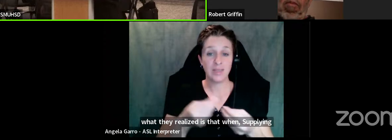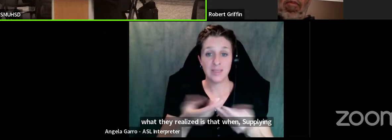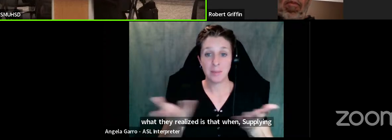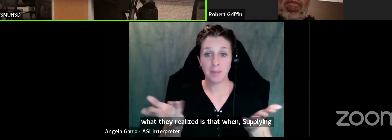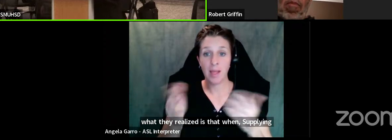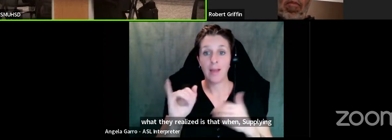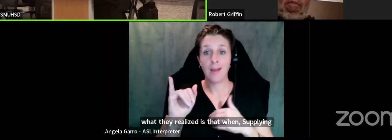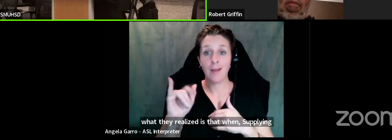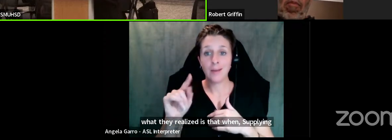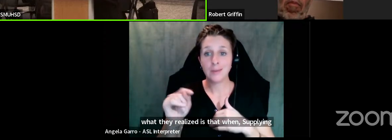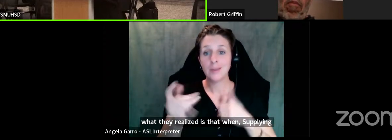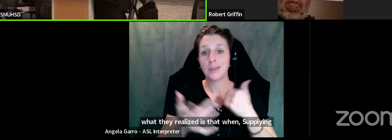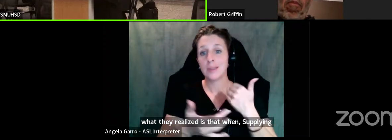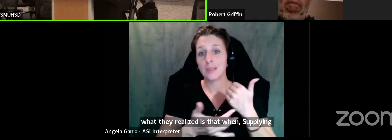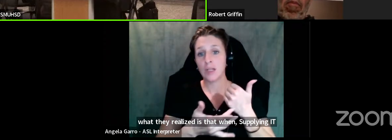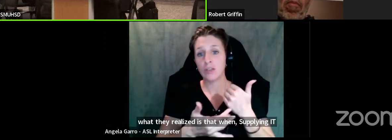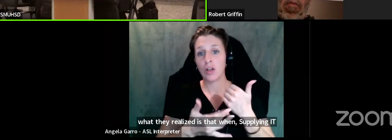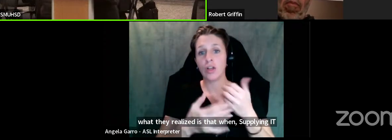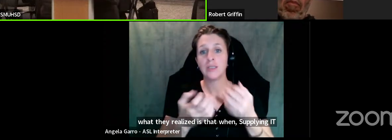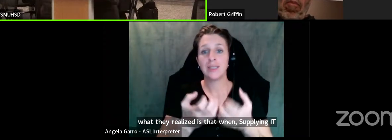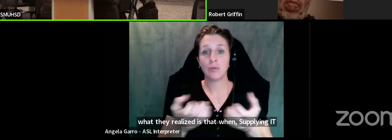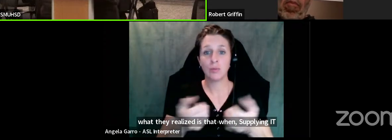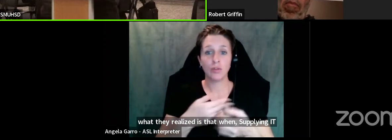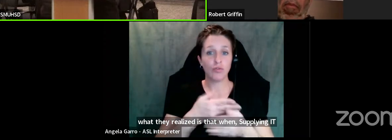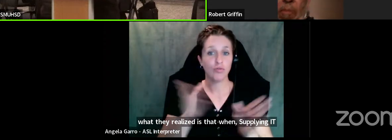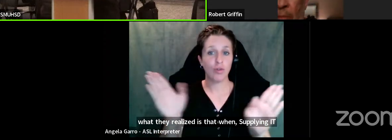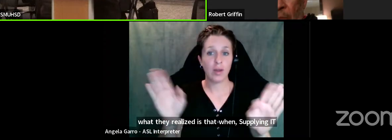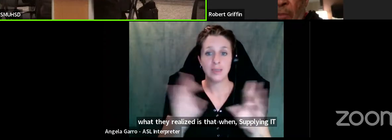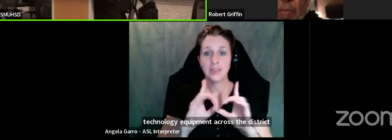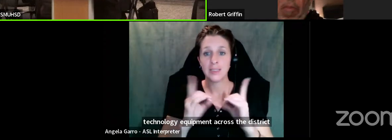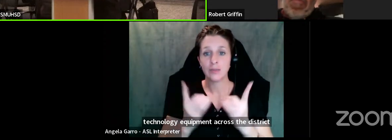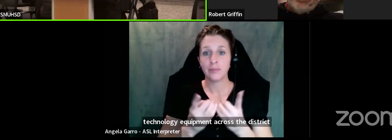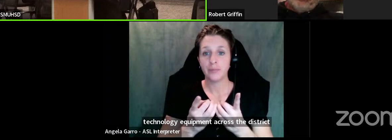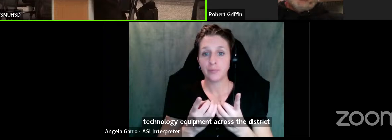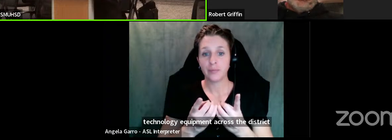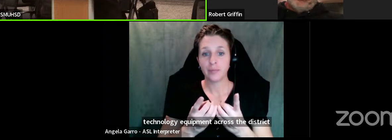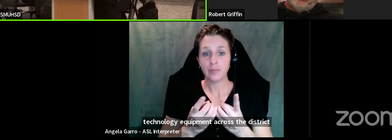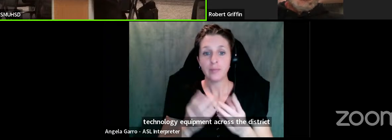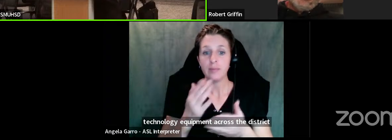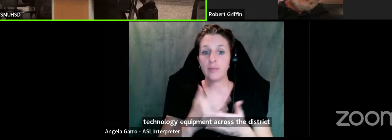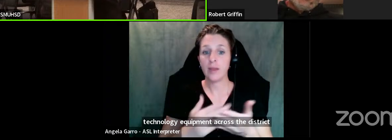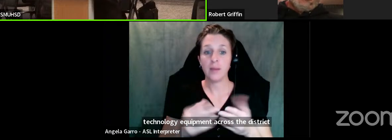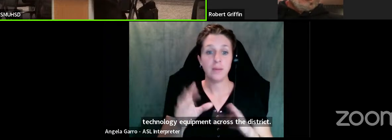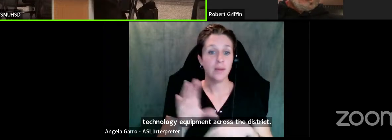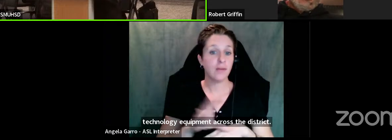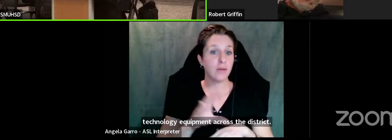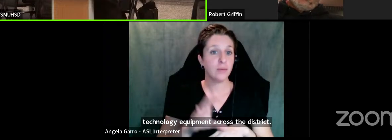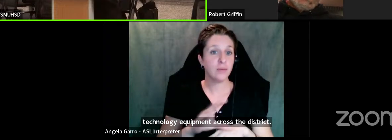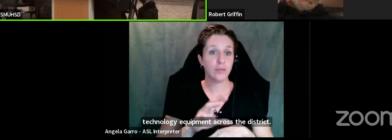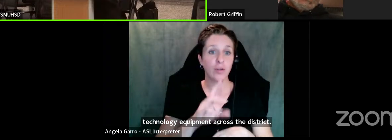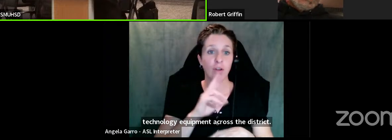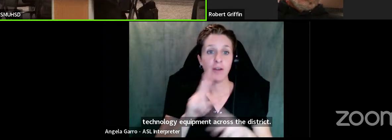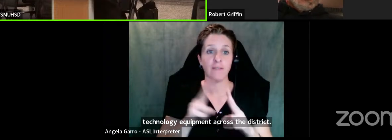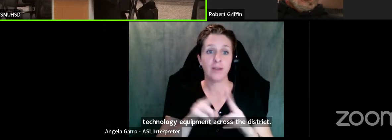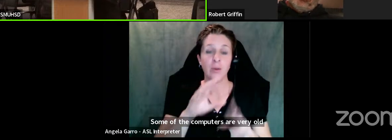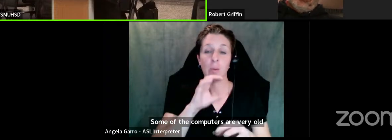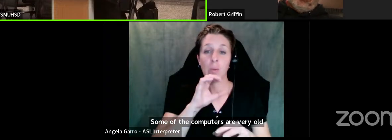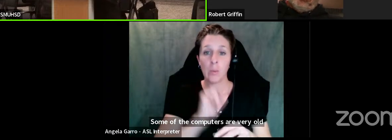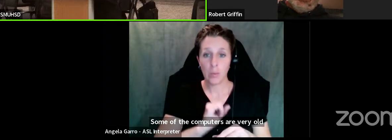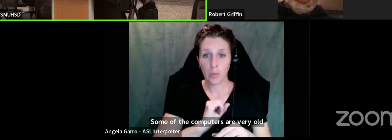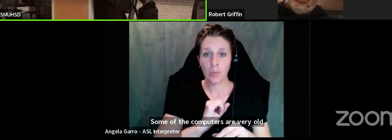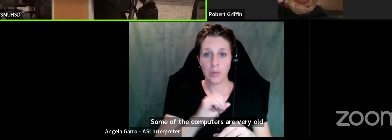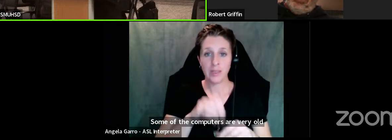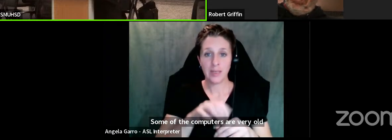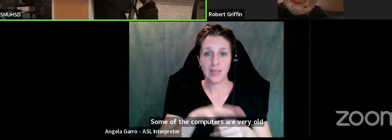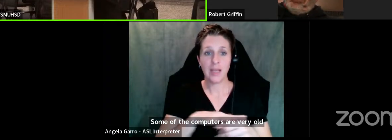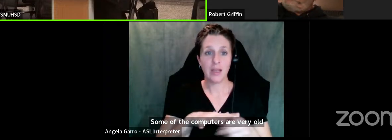IT technology equipment across the district, some of the computers are very old in the areas where some of